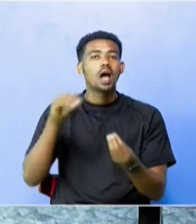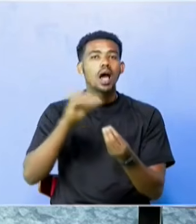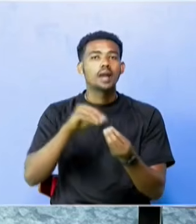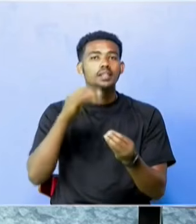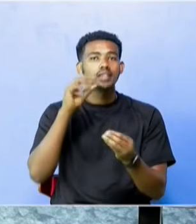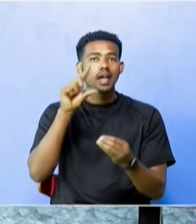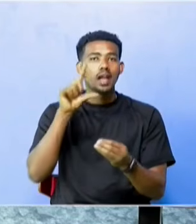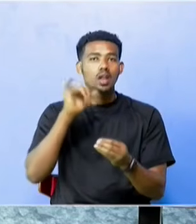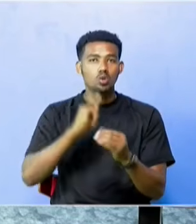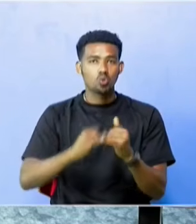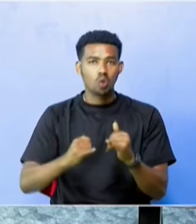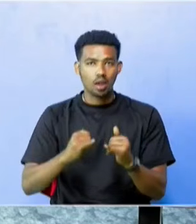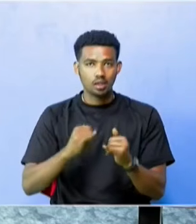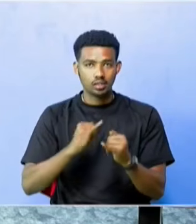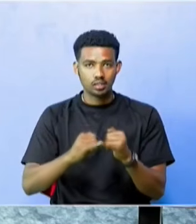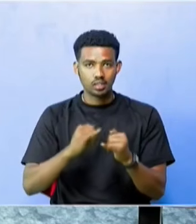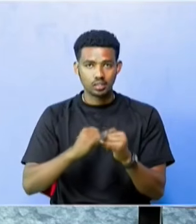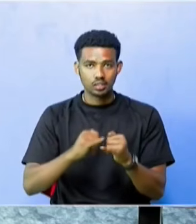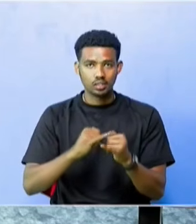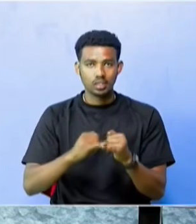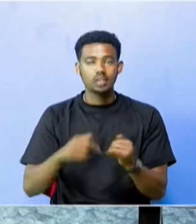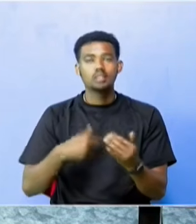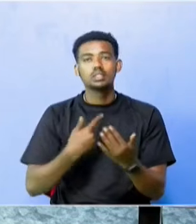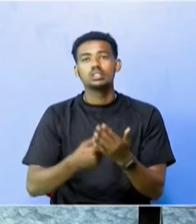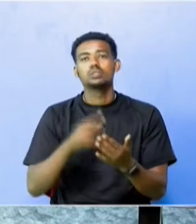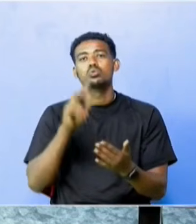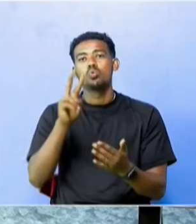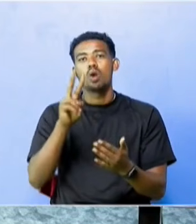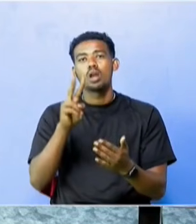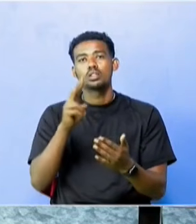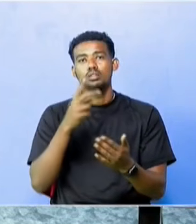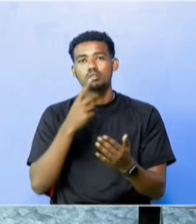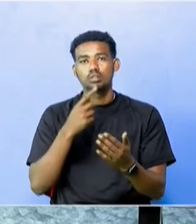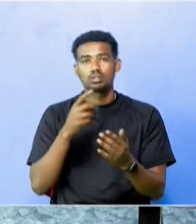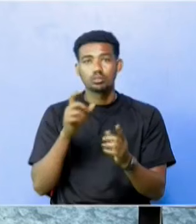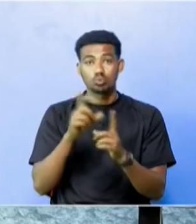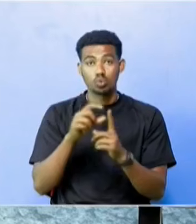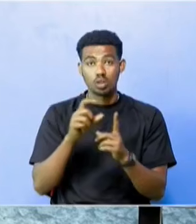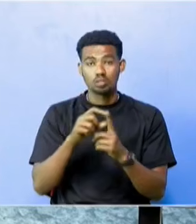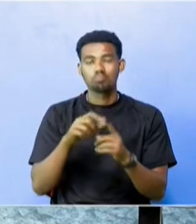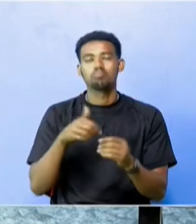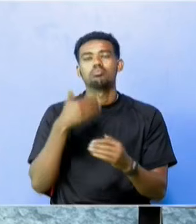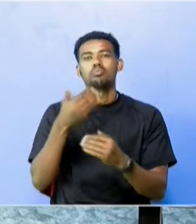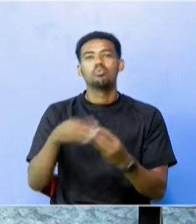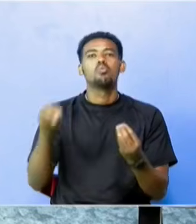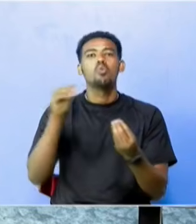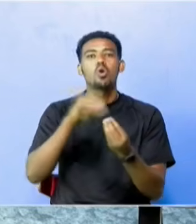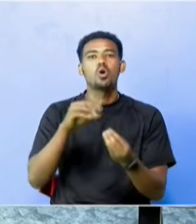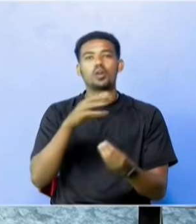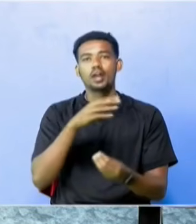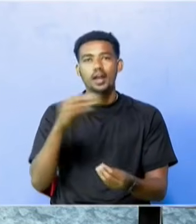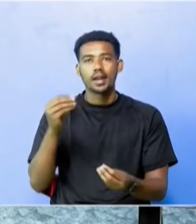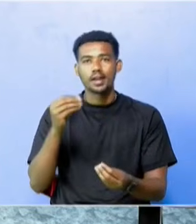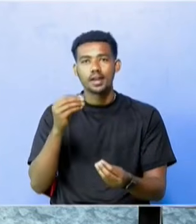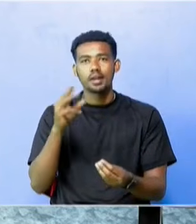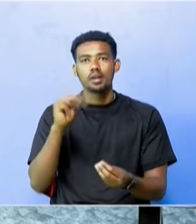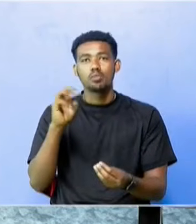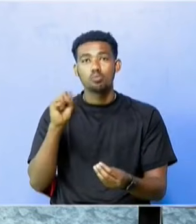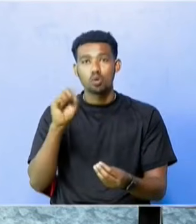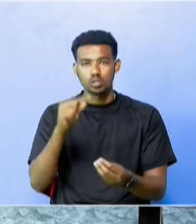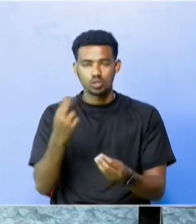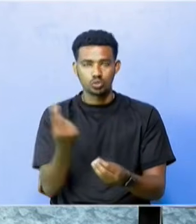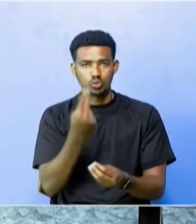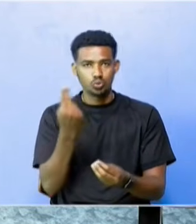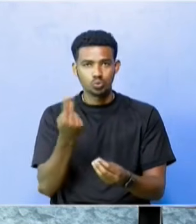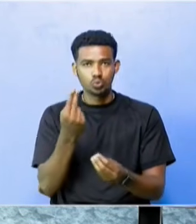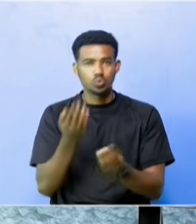these adverbs, since we are having more than one syllable, we add what? More and most to compare them, all right?